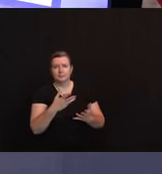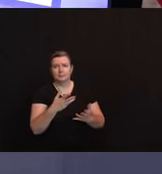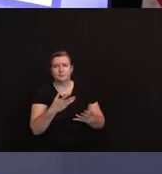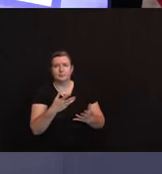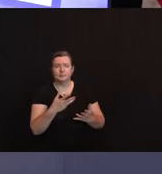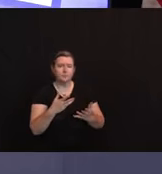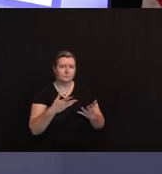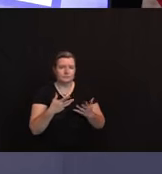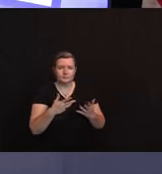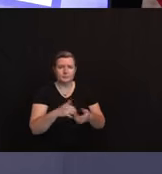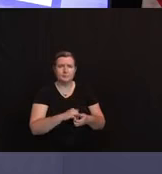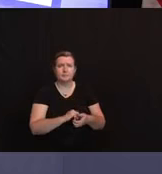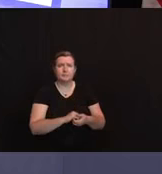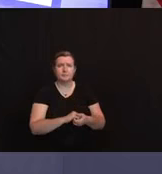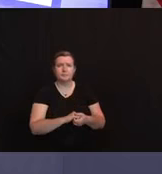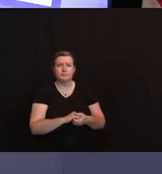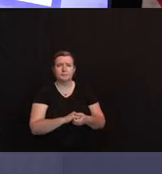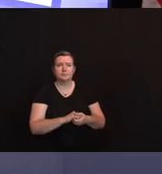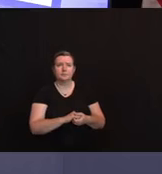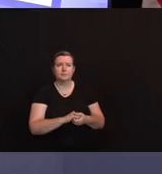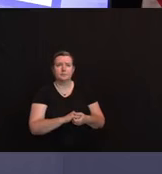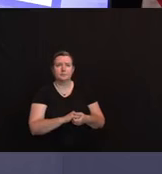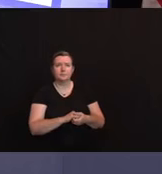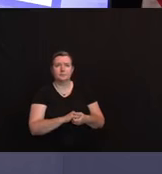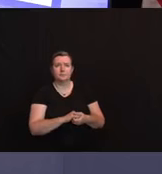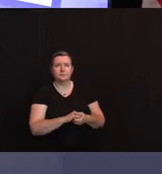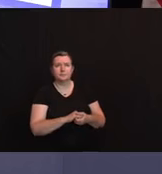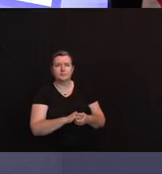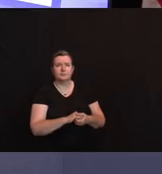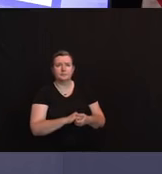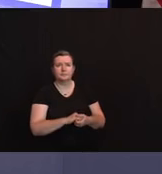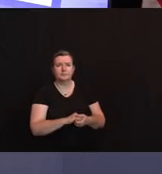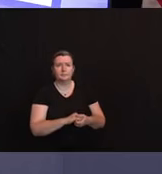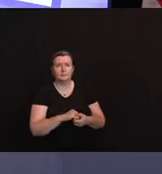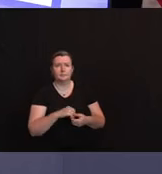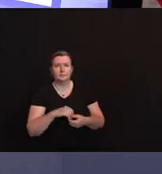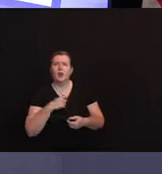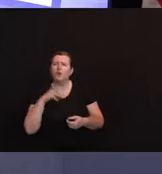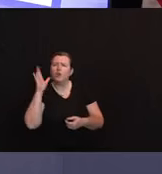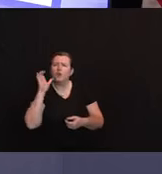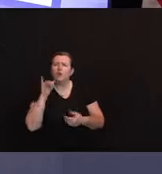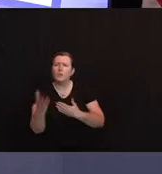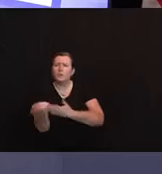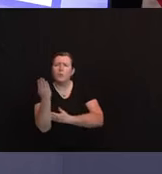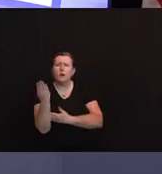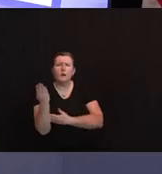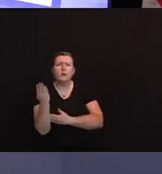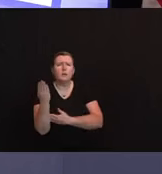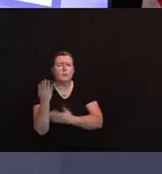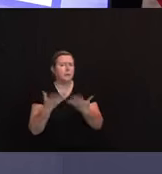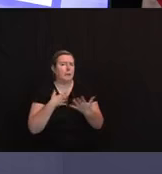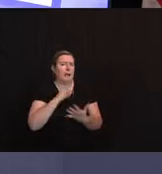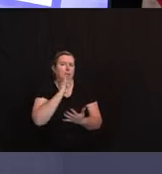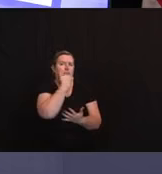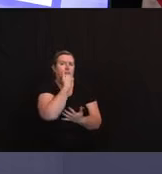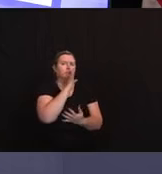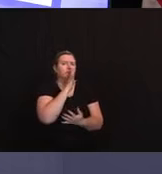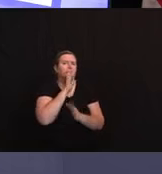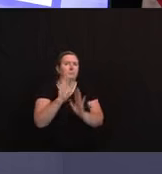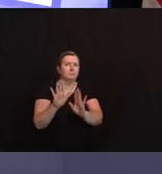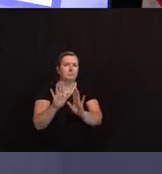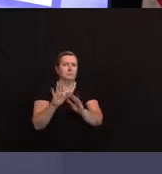those contacts. It was reported this morning, I don't want to misstate, but it's a little bit north of